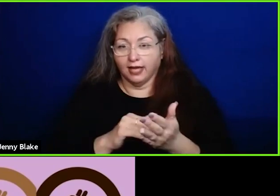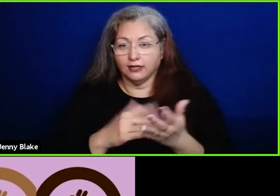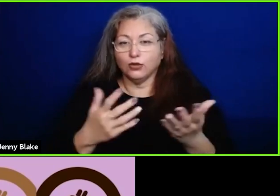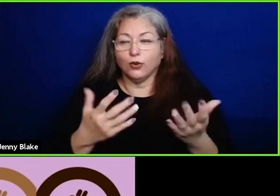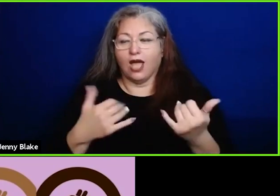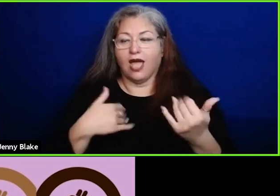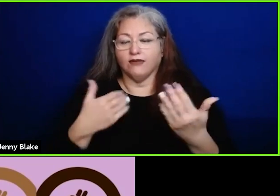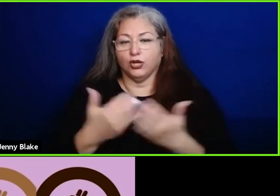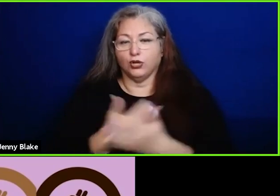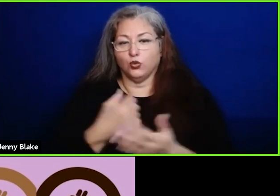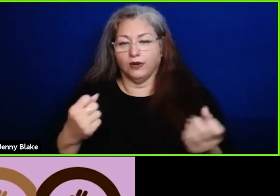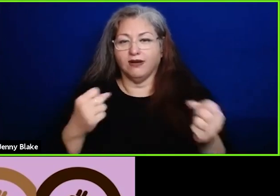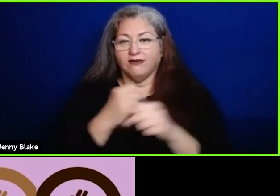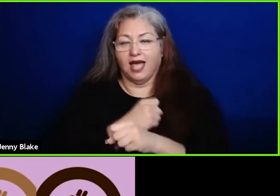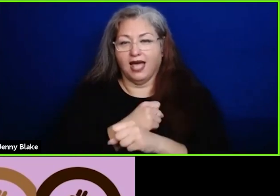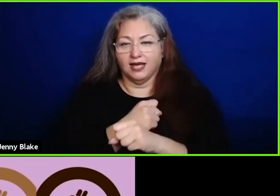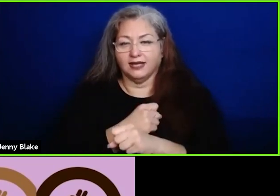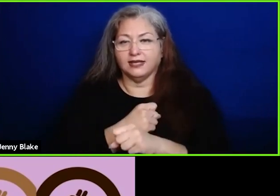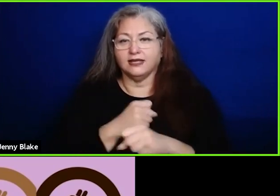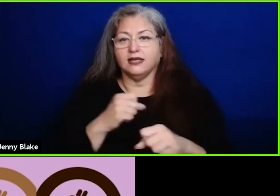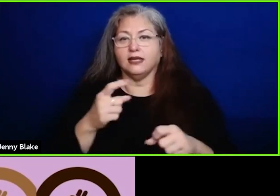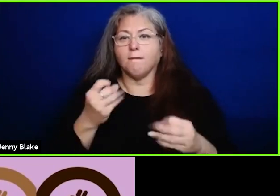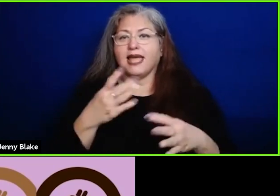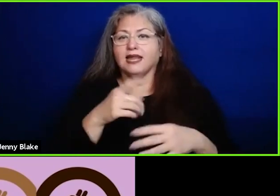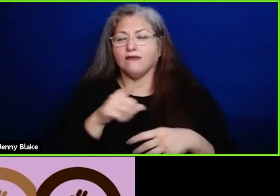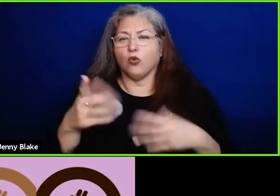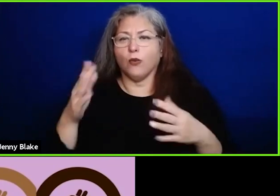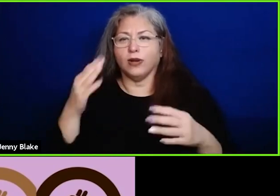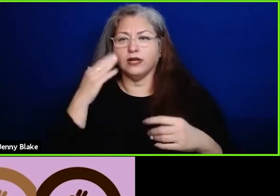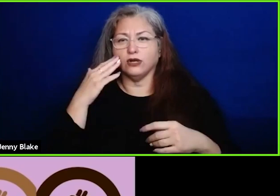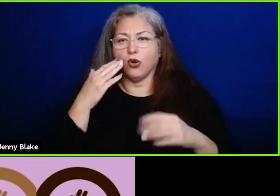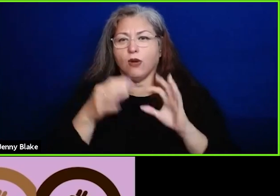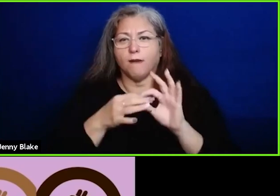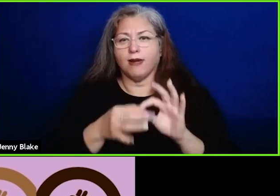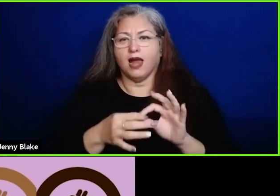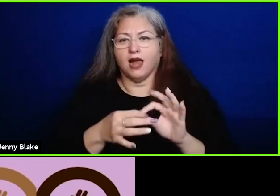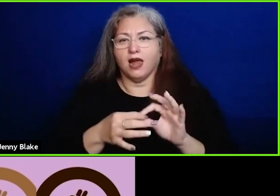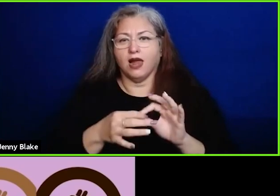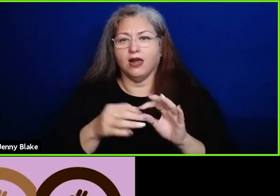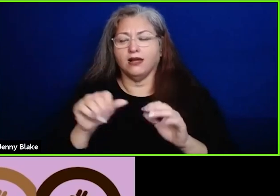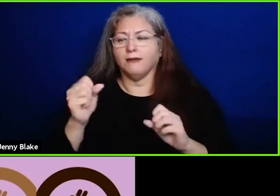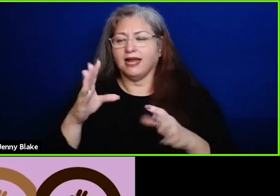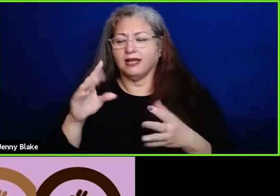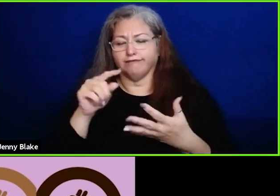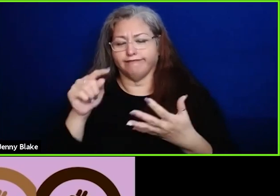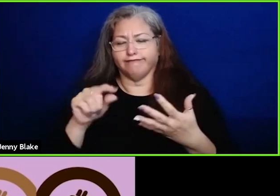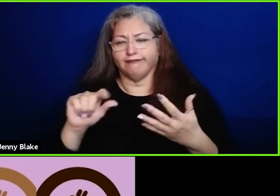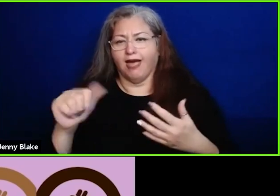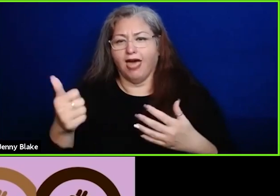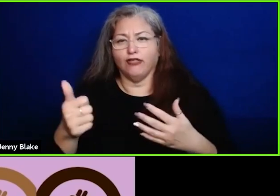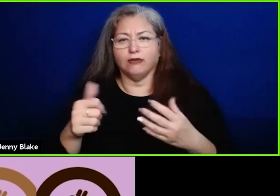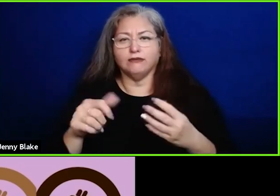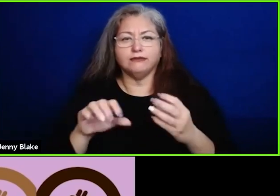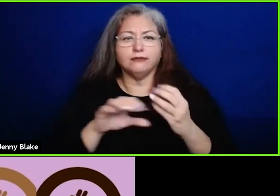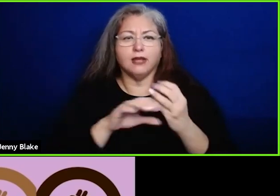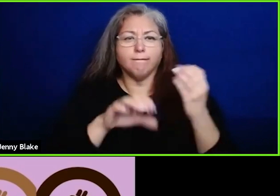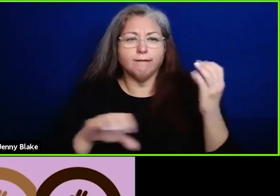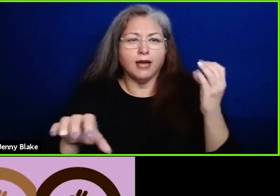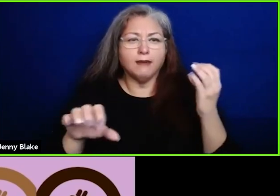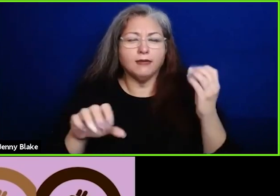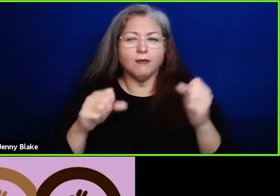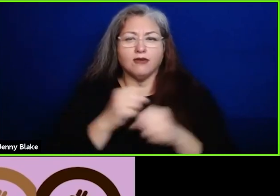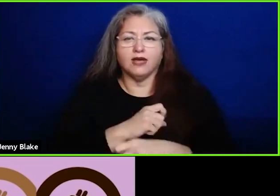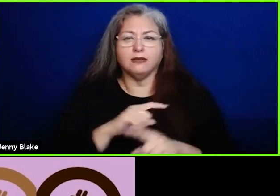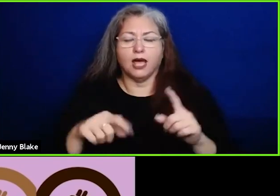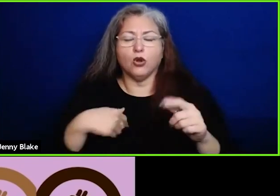new fight there with DAPL. And many of you also know about many of the other pipeline fights as well, but we'll keep